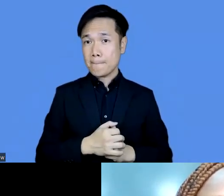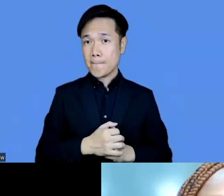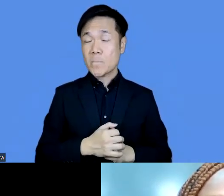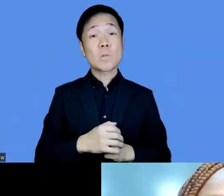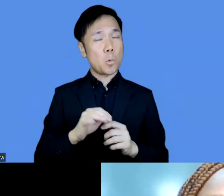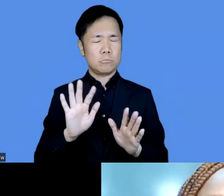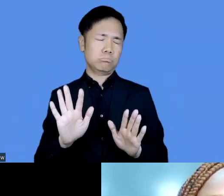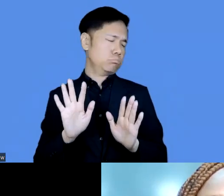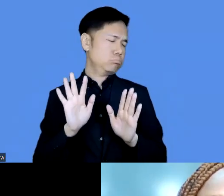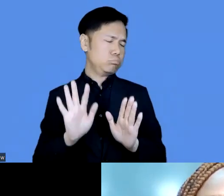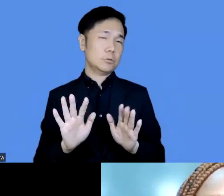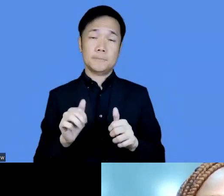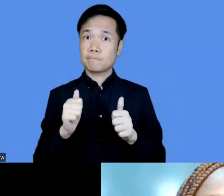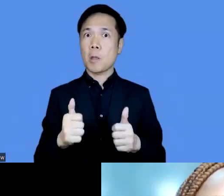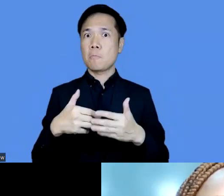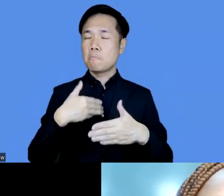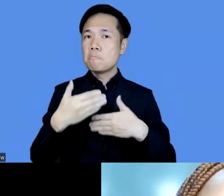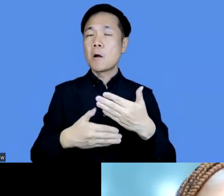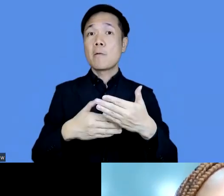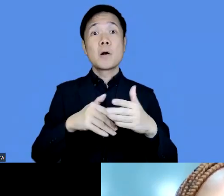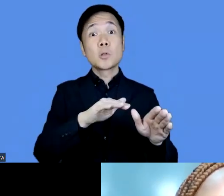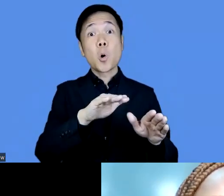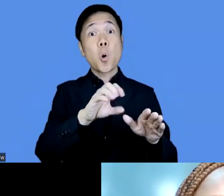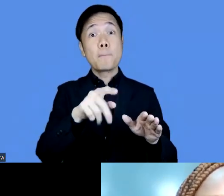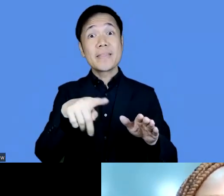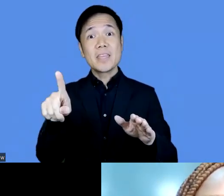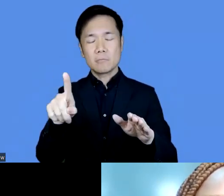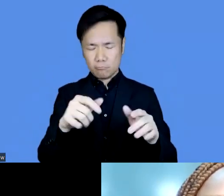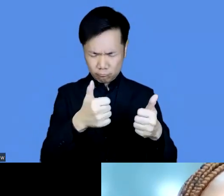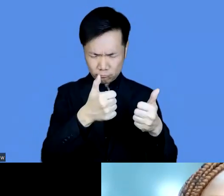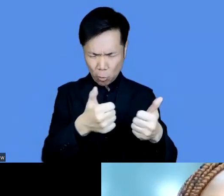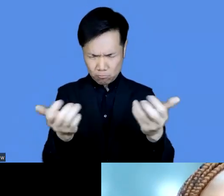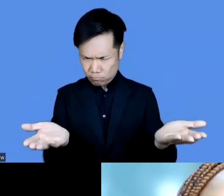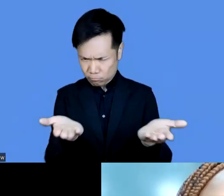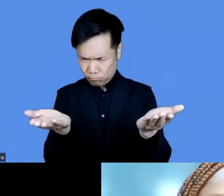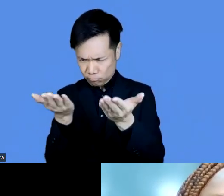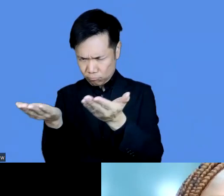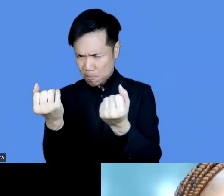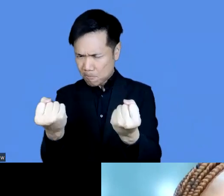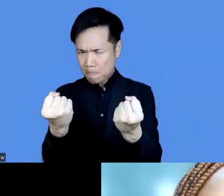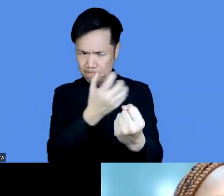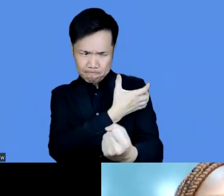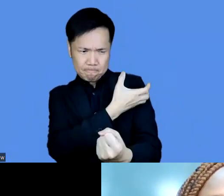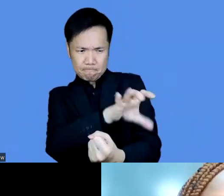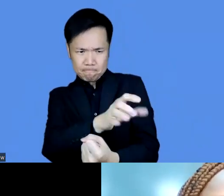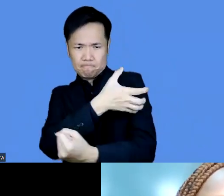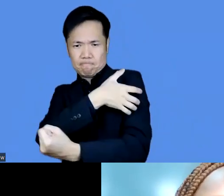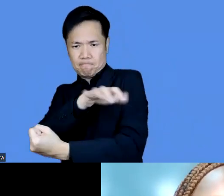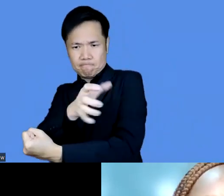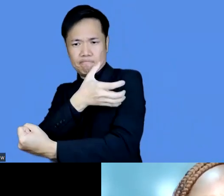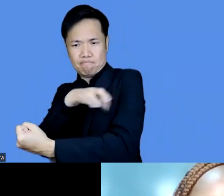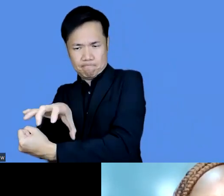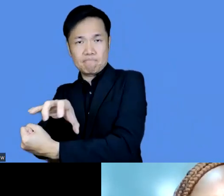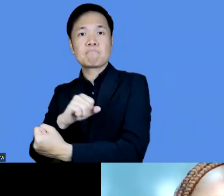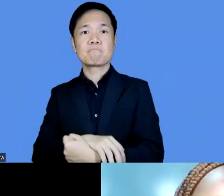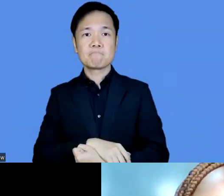keen on ensuring that OPDs are strengthened so that they're able to do data analysis. We have also